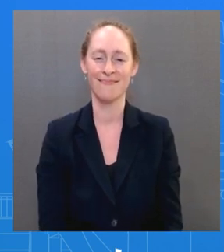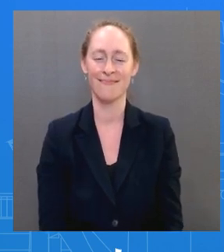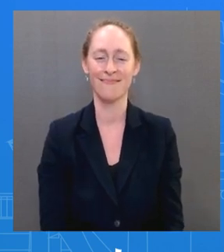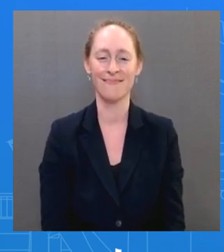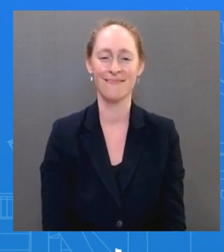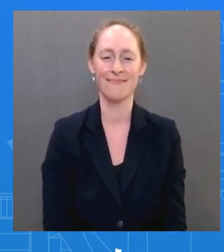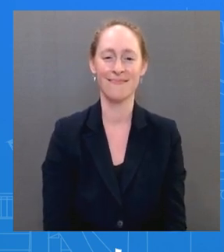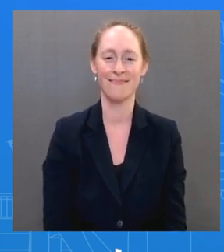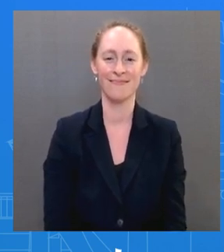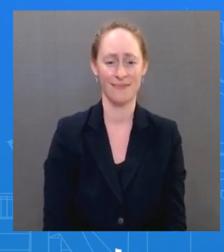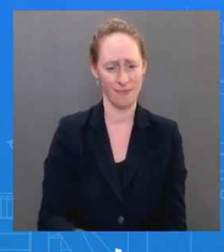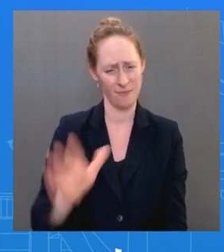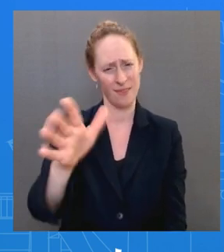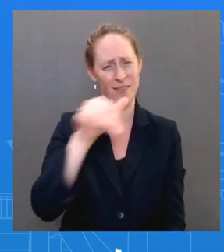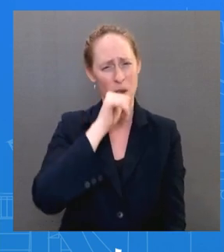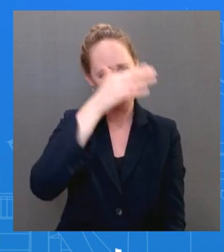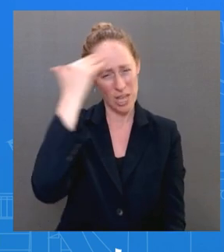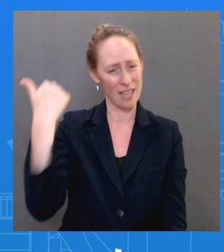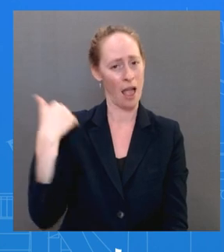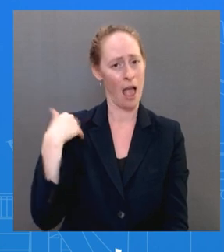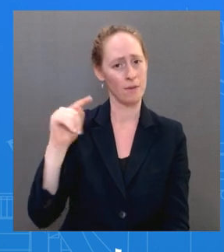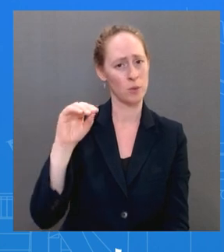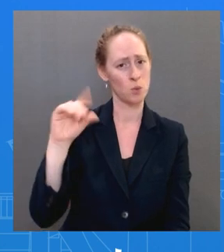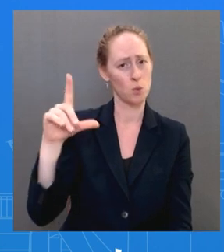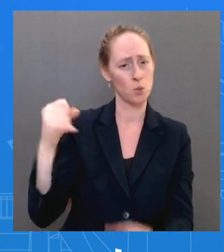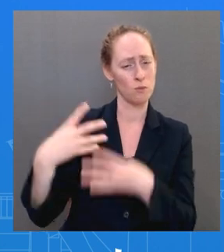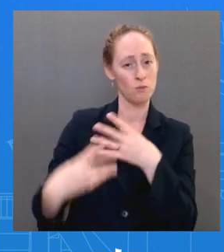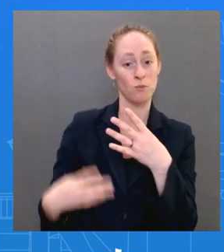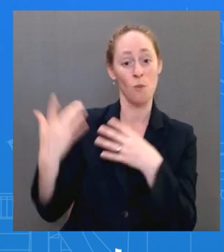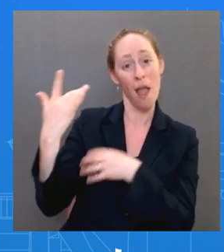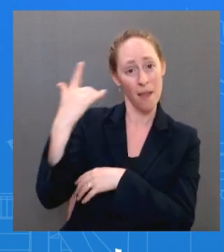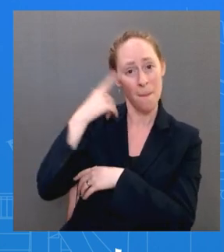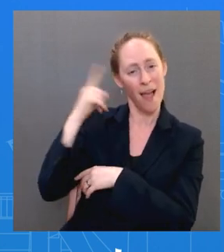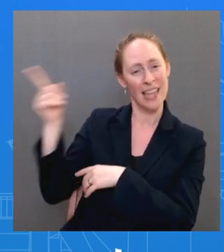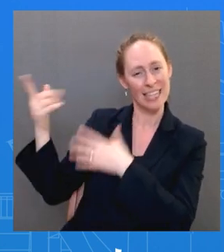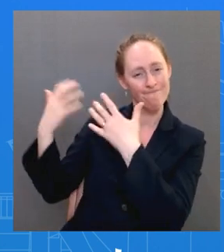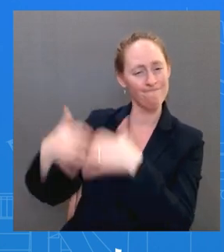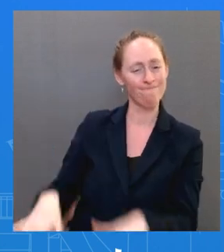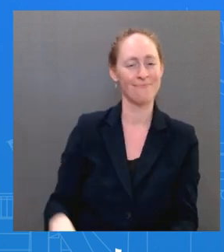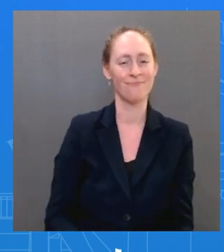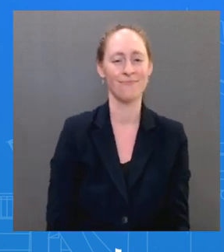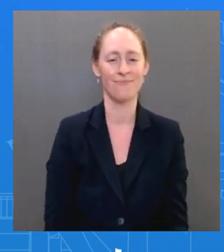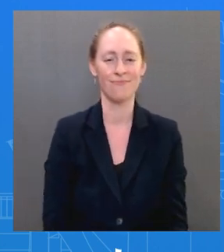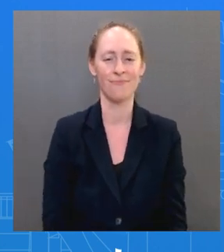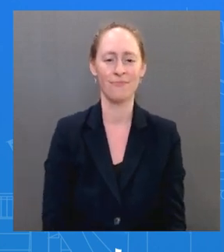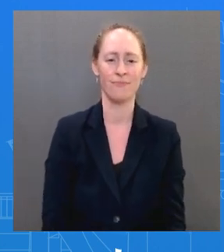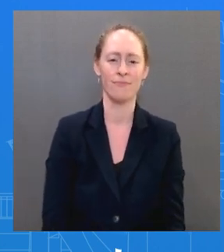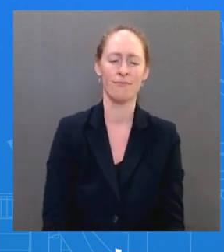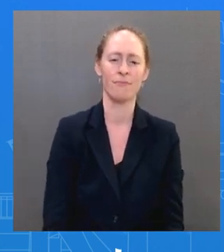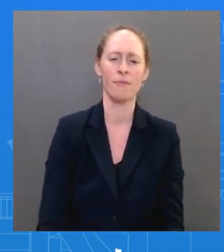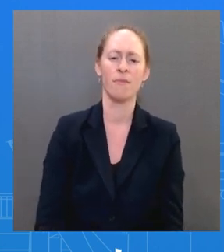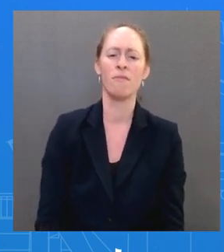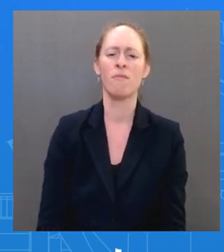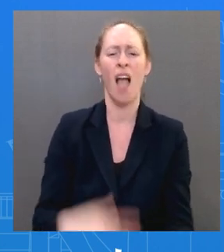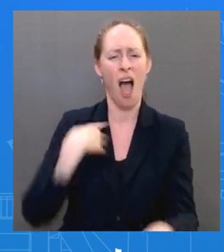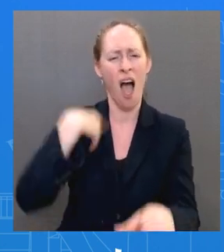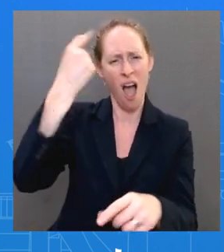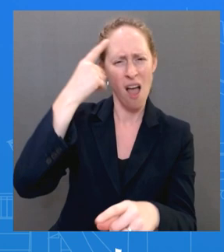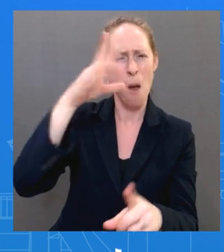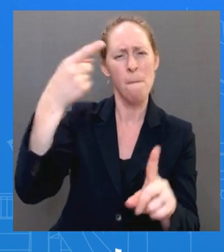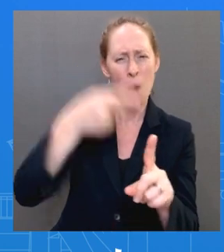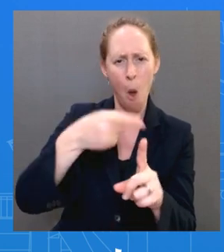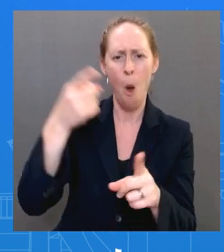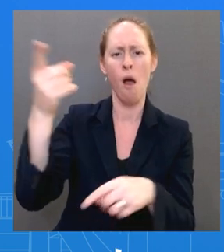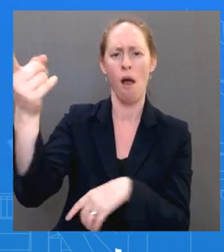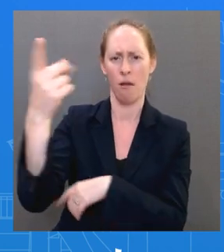president has done. I understand the point you're making that, you know, the president's improving, that Dr. Jha is a medical doctor with obviously a lot of experience running the COVID